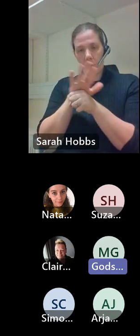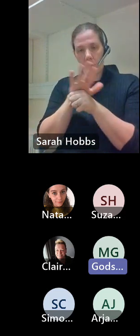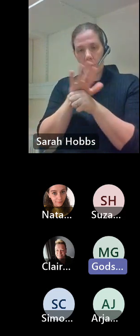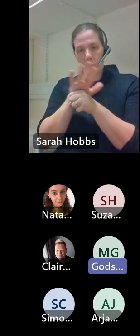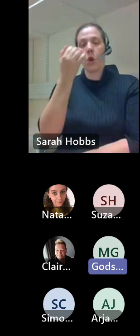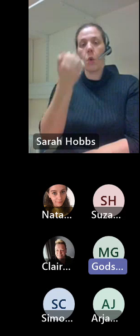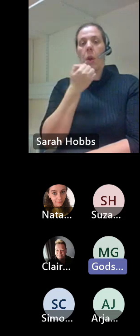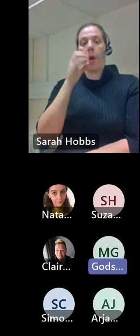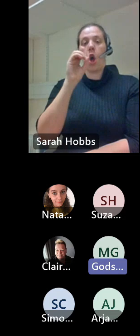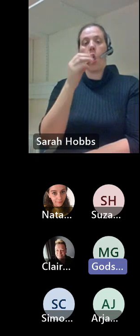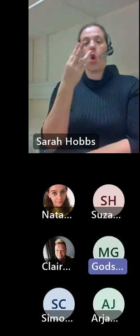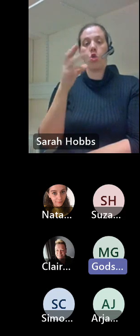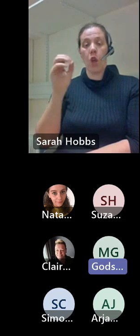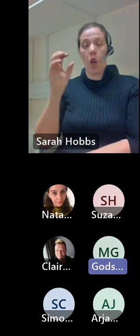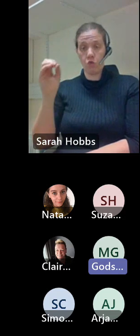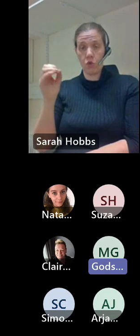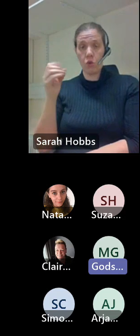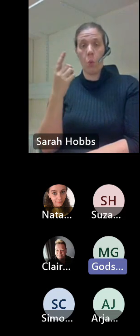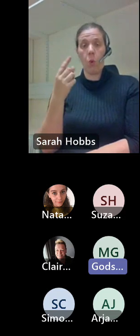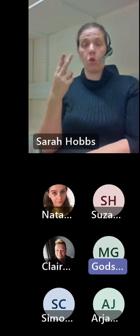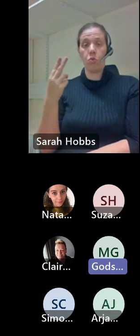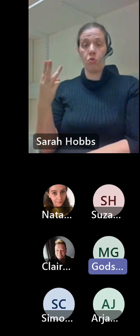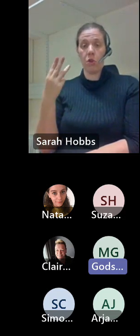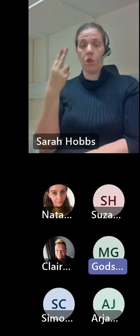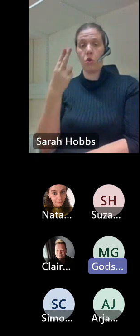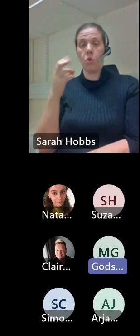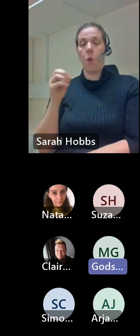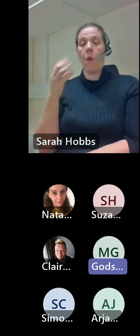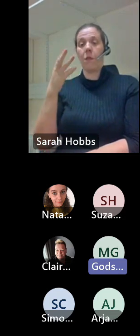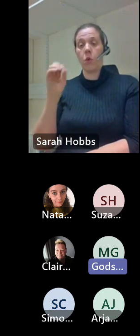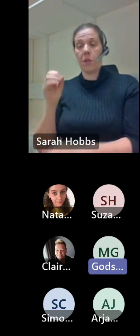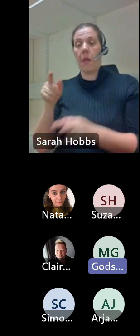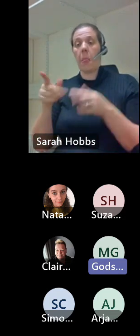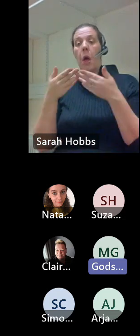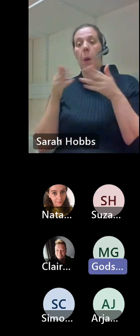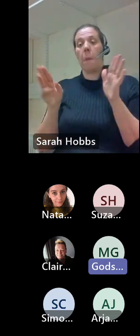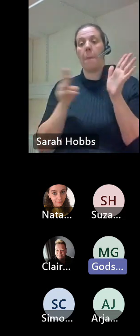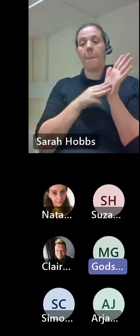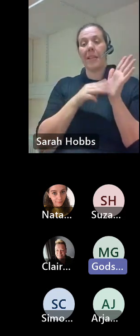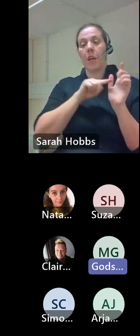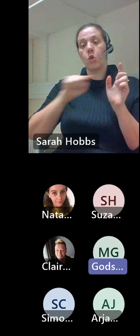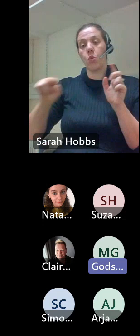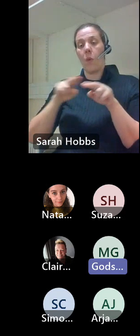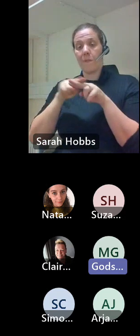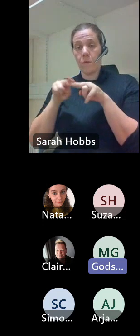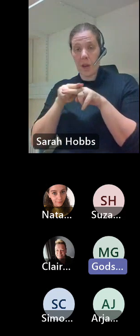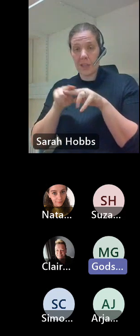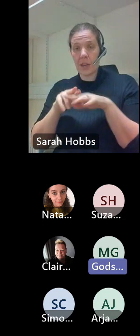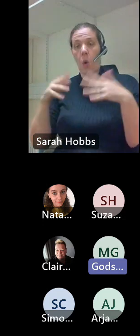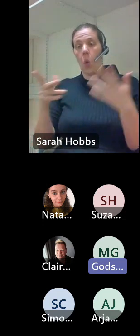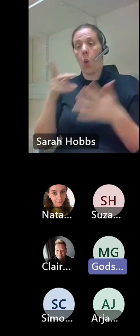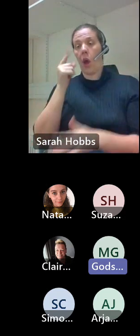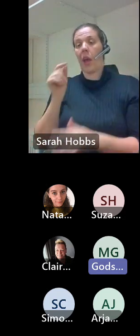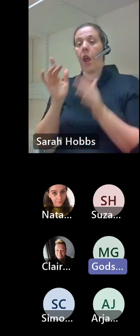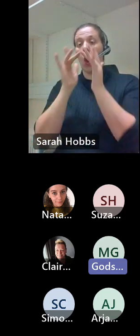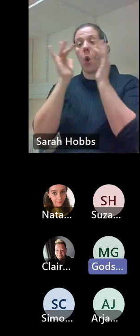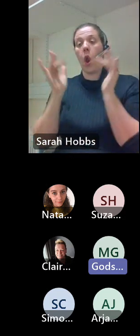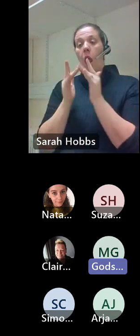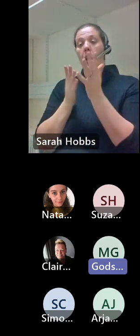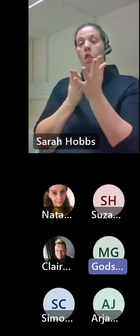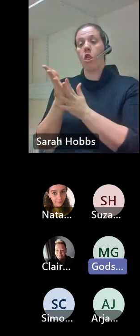starting 0300. That is a line that's operating Monday to Friday, not at the weekends. Or you can report that 24/7 through